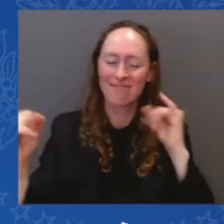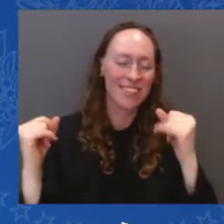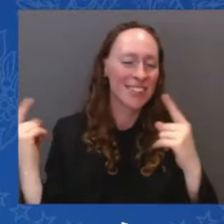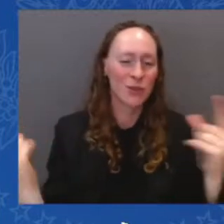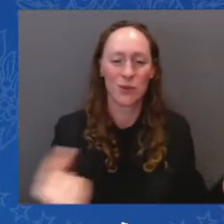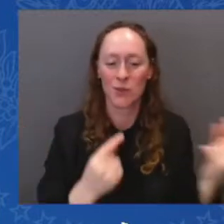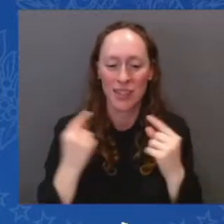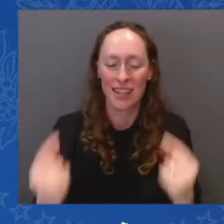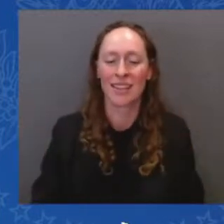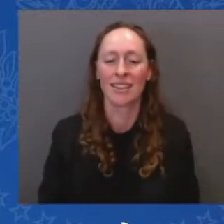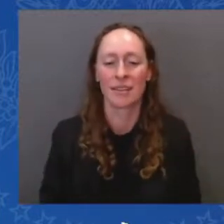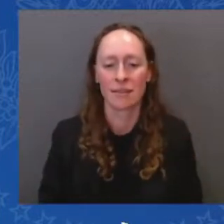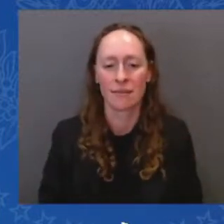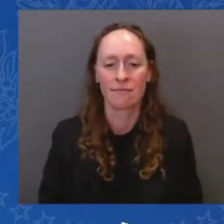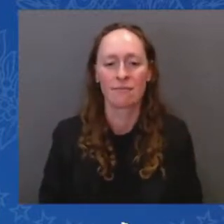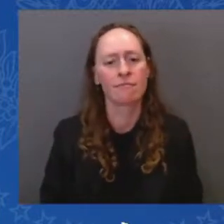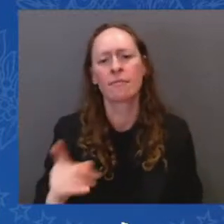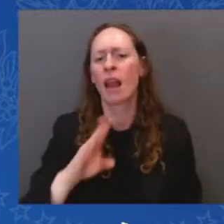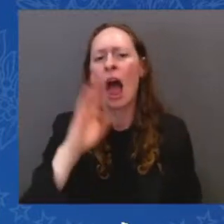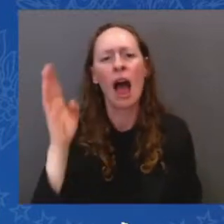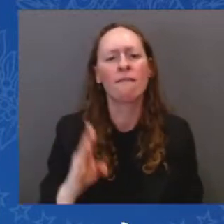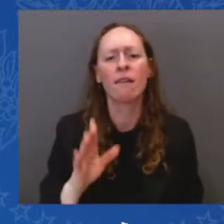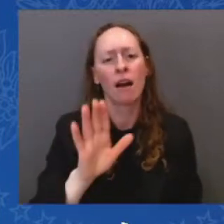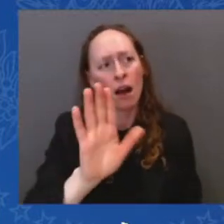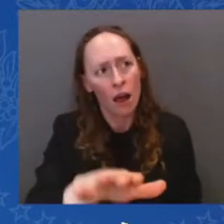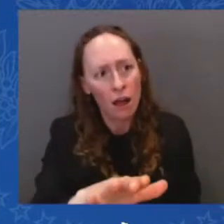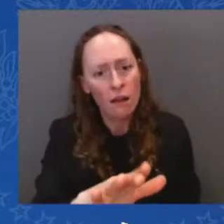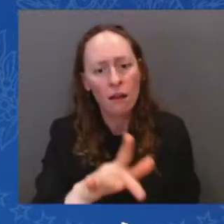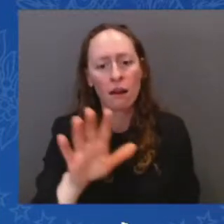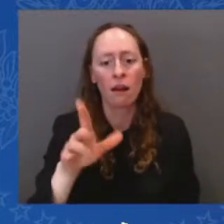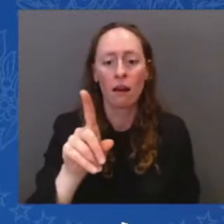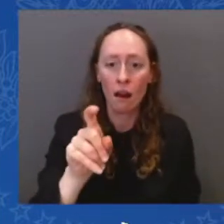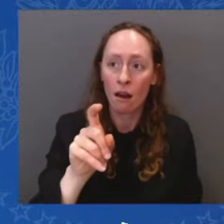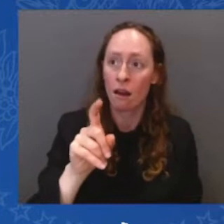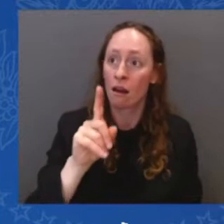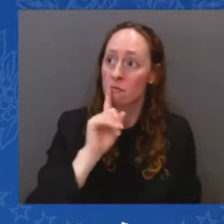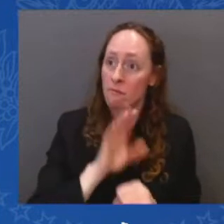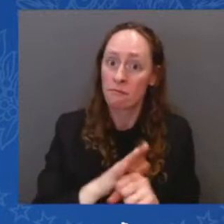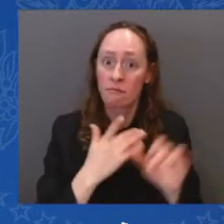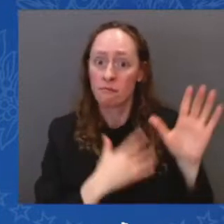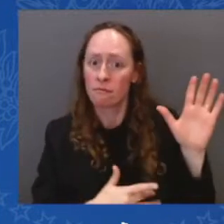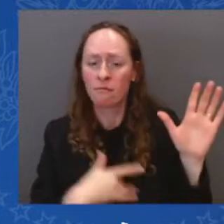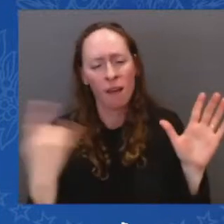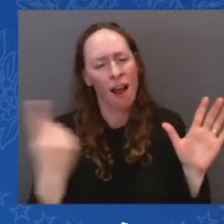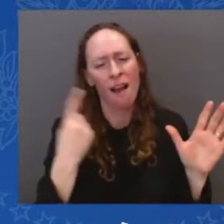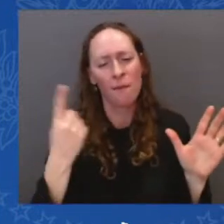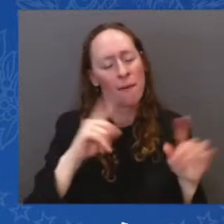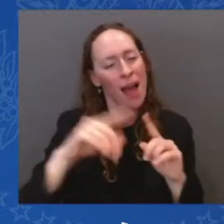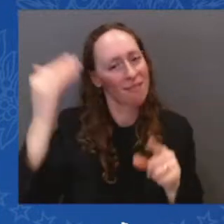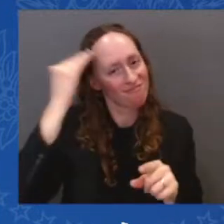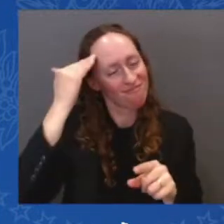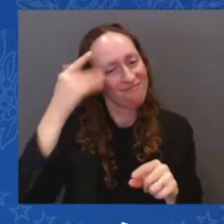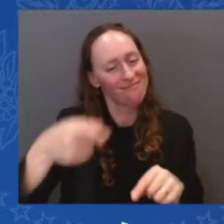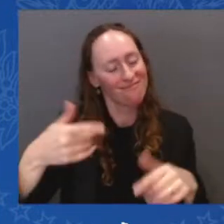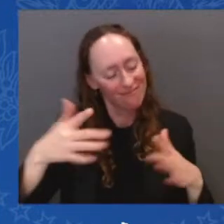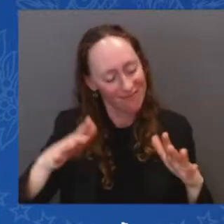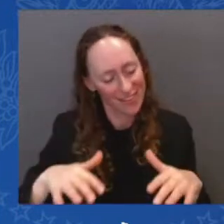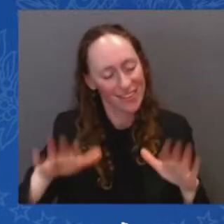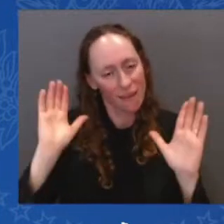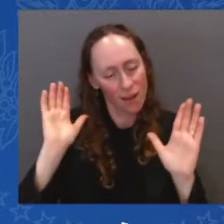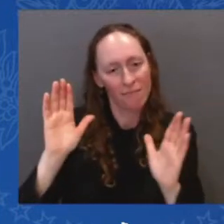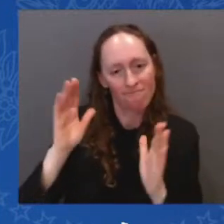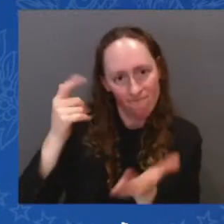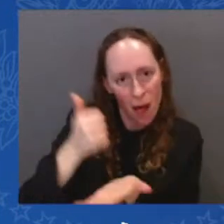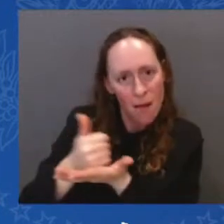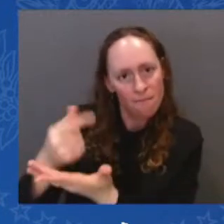your sacrifice is well beyond what I might appreciate. Your encouragement, love, and support